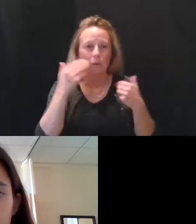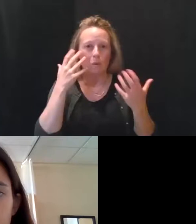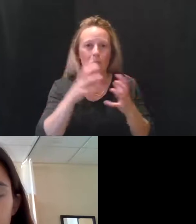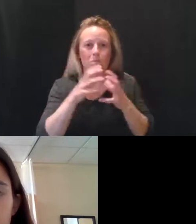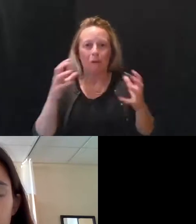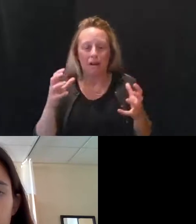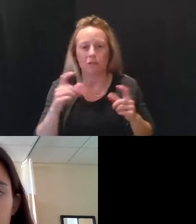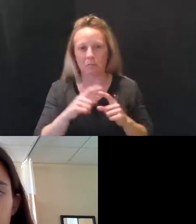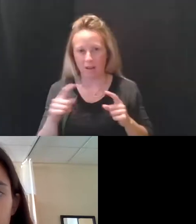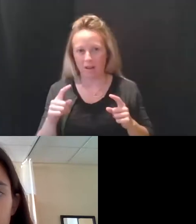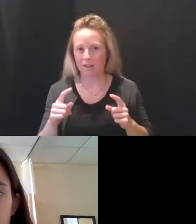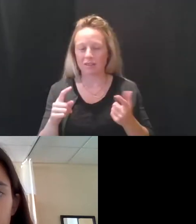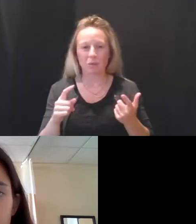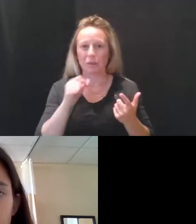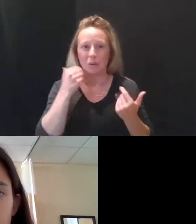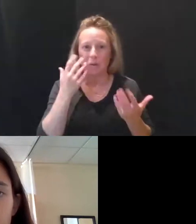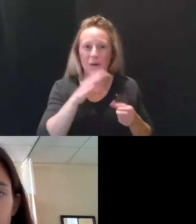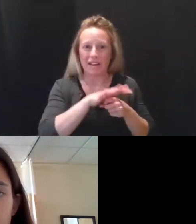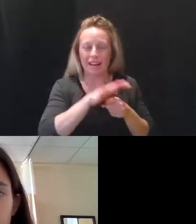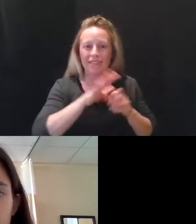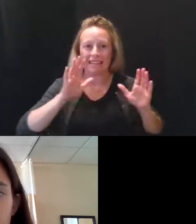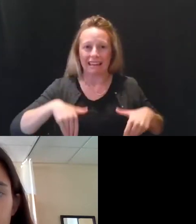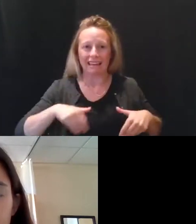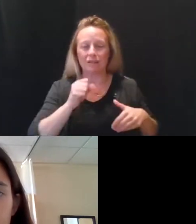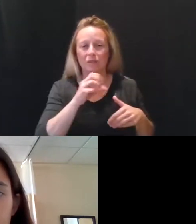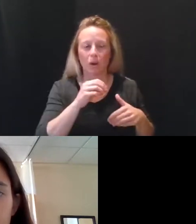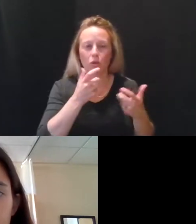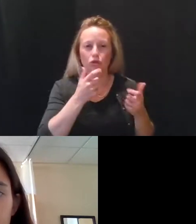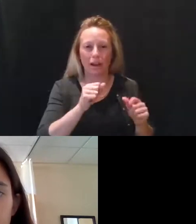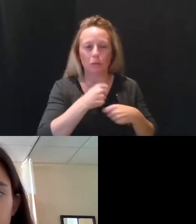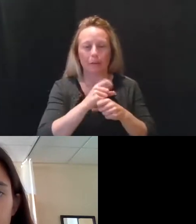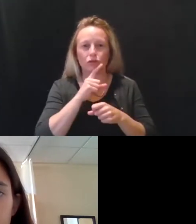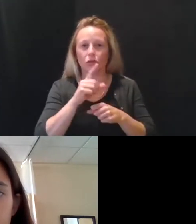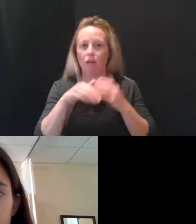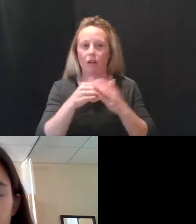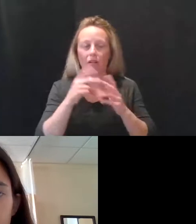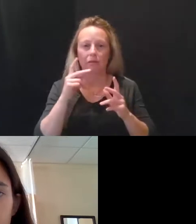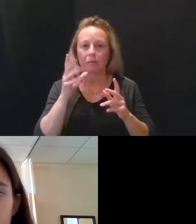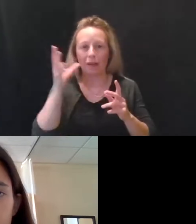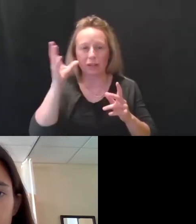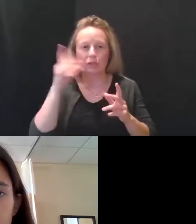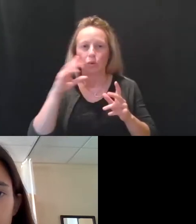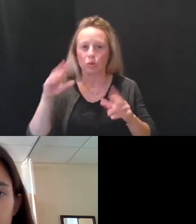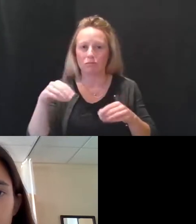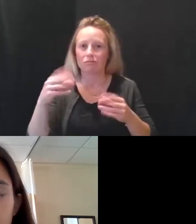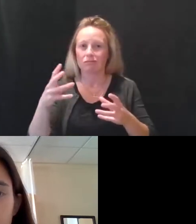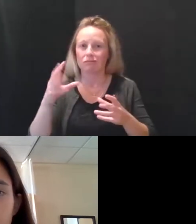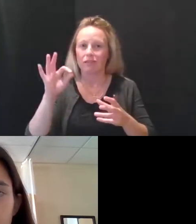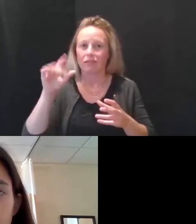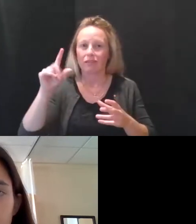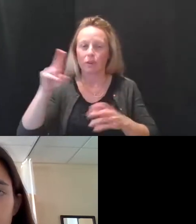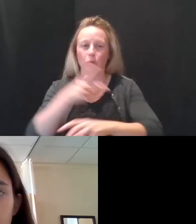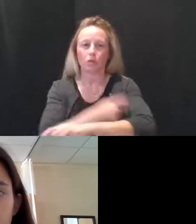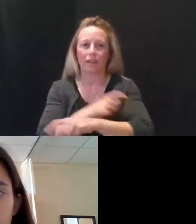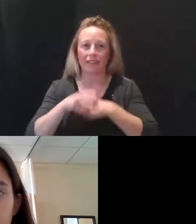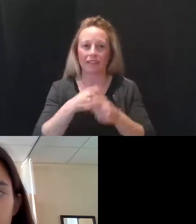the beast. We just don't know enough and it's a novel virus. But I don't want parents to forget the importance of influenza vaccine this year, which has